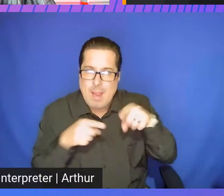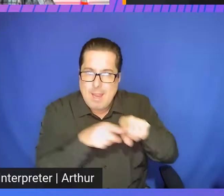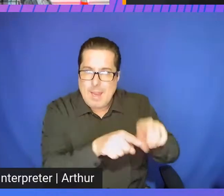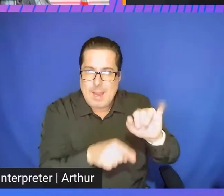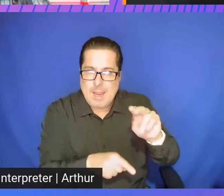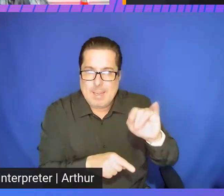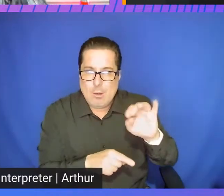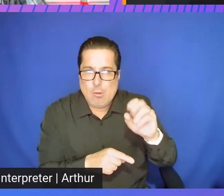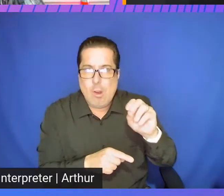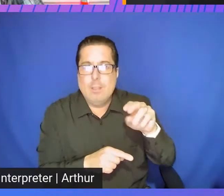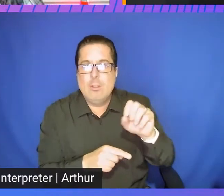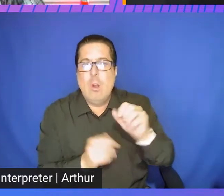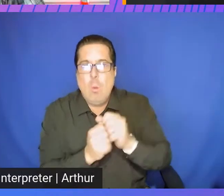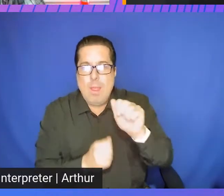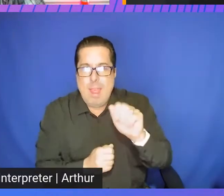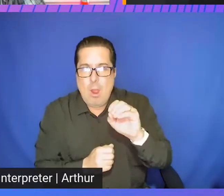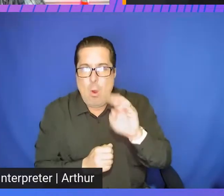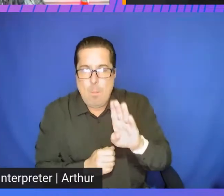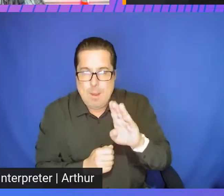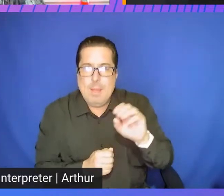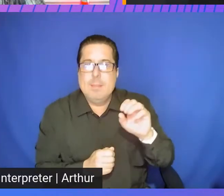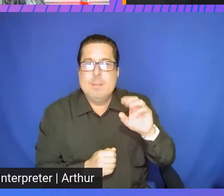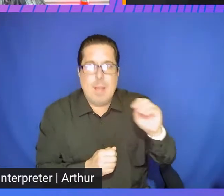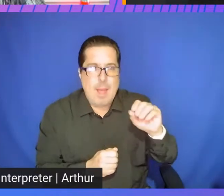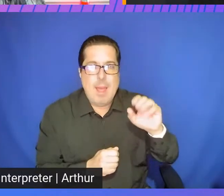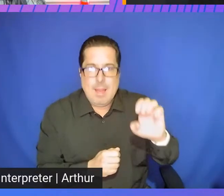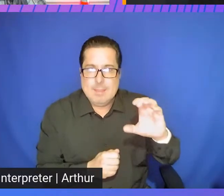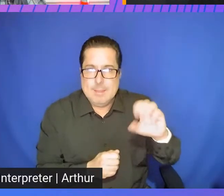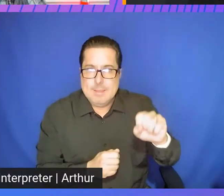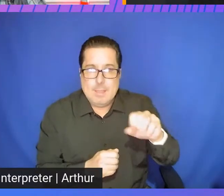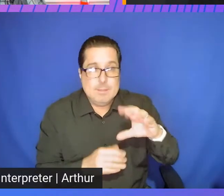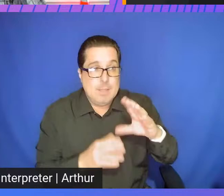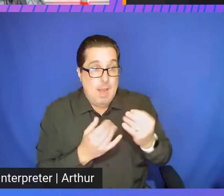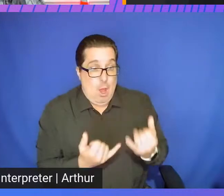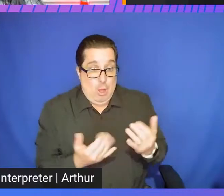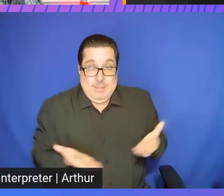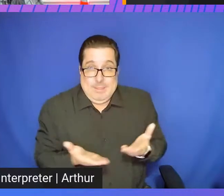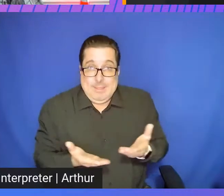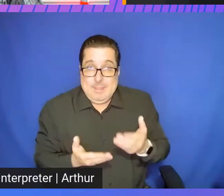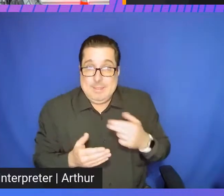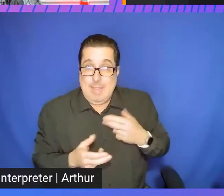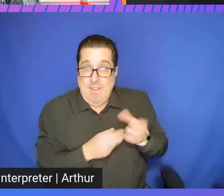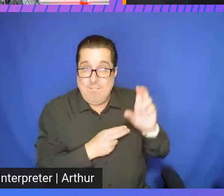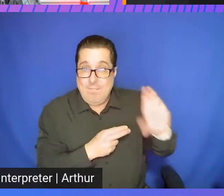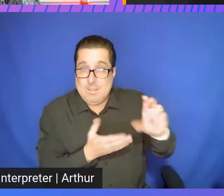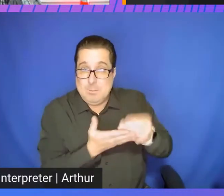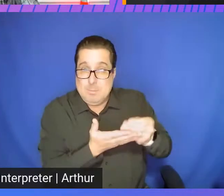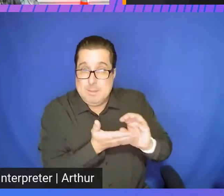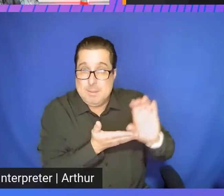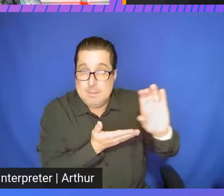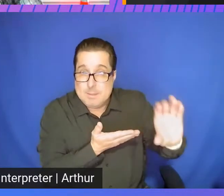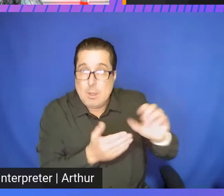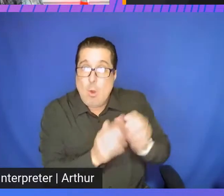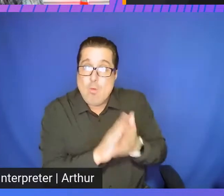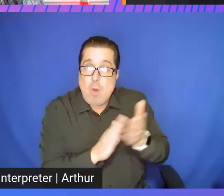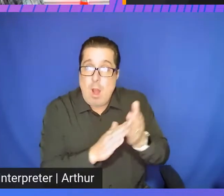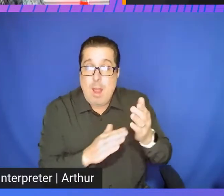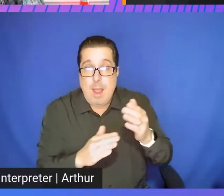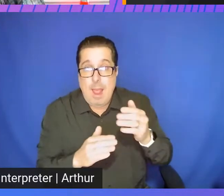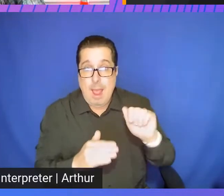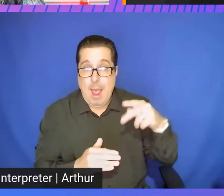and SQS. And so it was kind of that sweet spot for us with our existing investment and our existing approach for running apps.